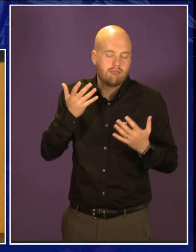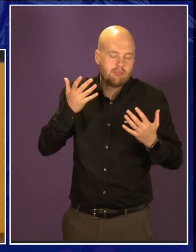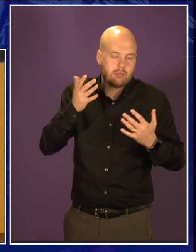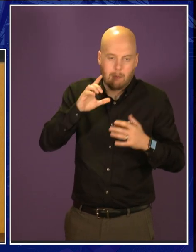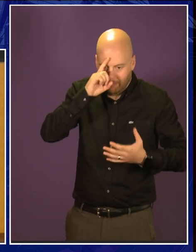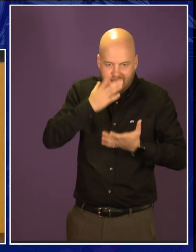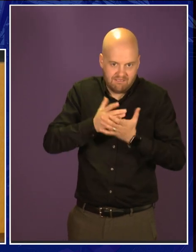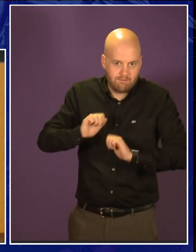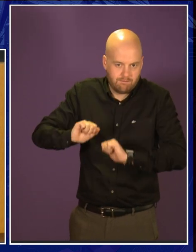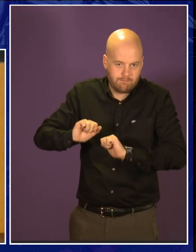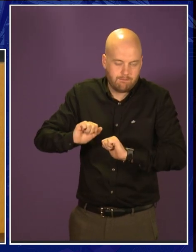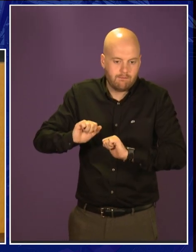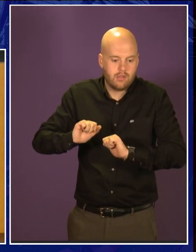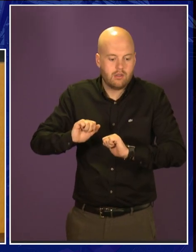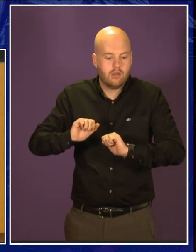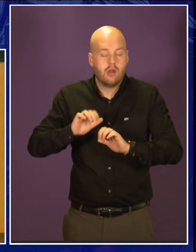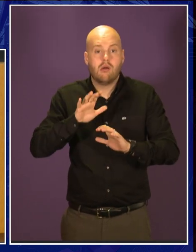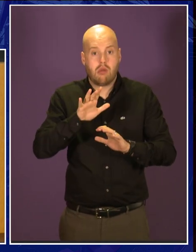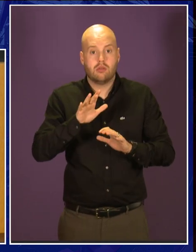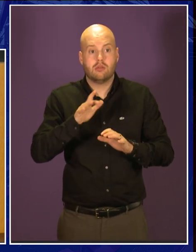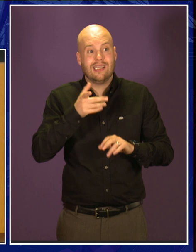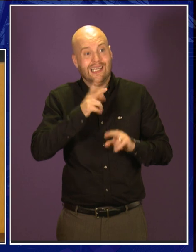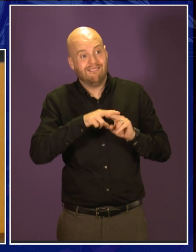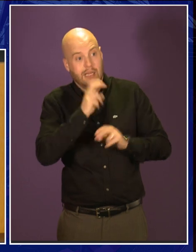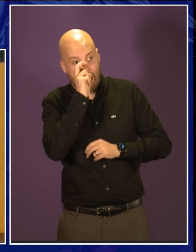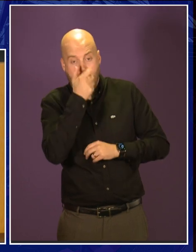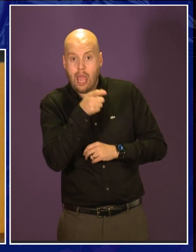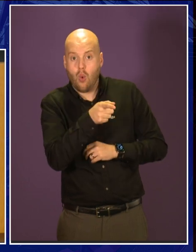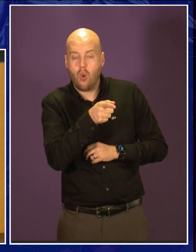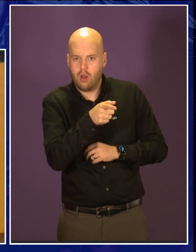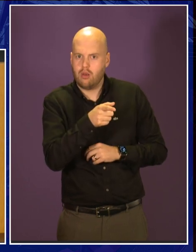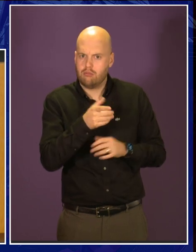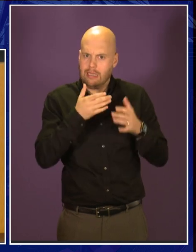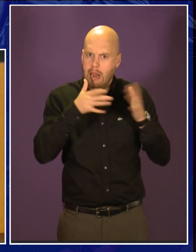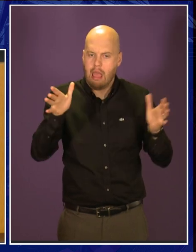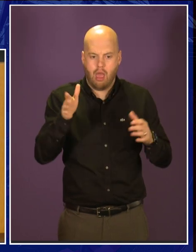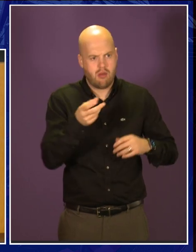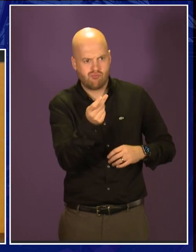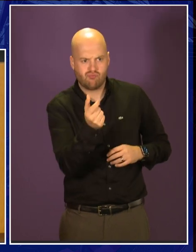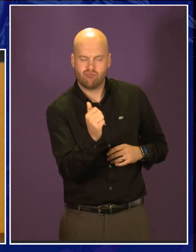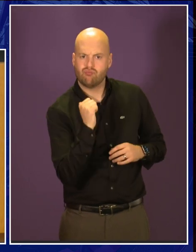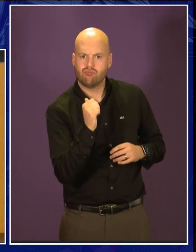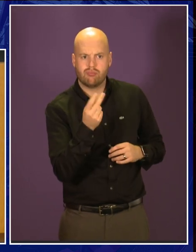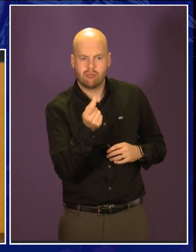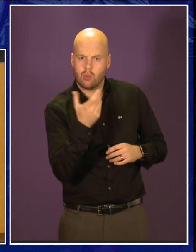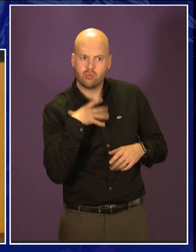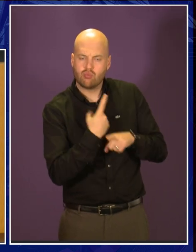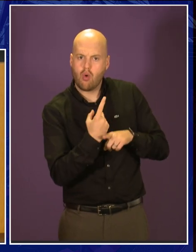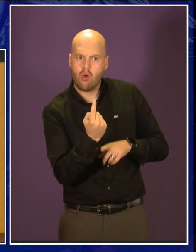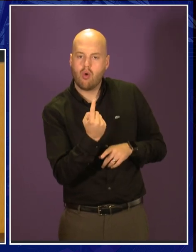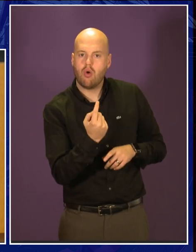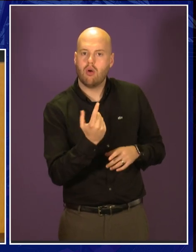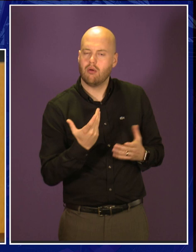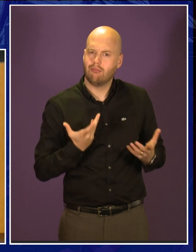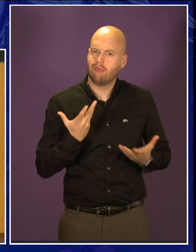whatever. But they go like this with the clown. And I'm clearly a man, I'm tall, I'm big, but the only thing is